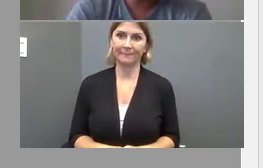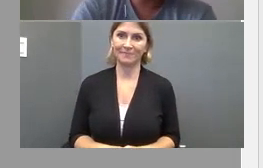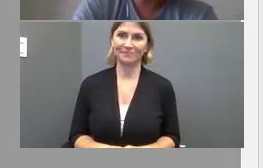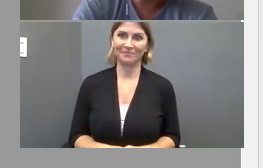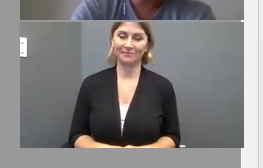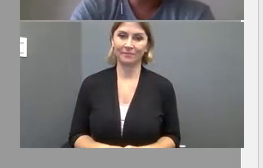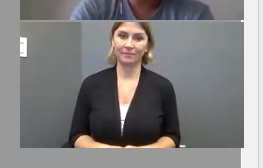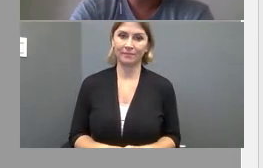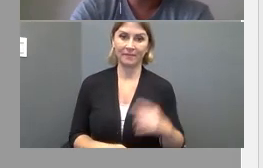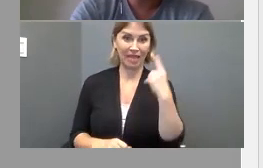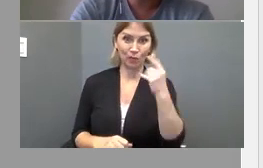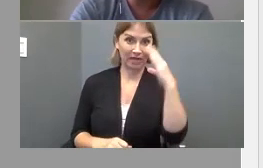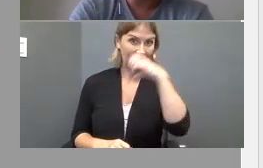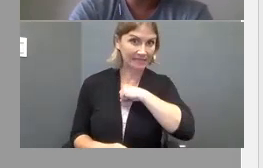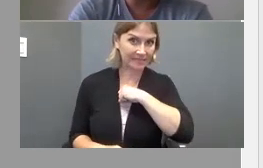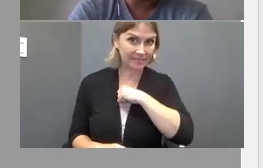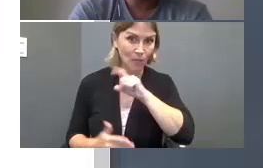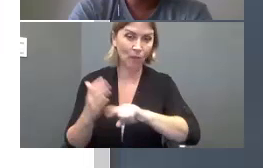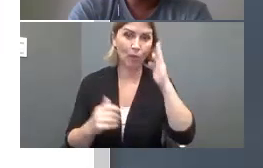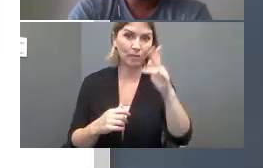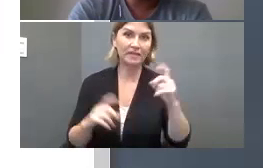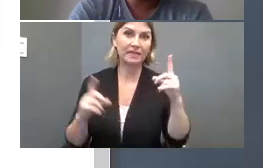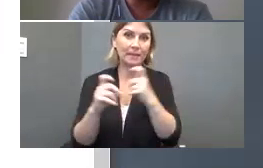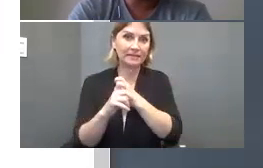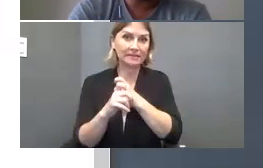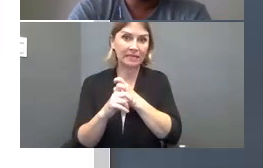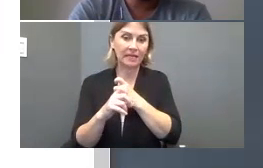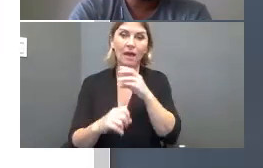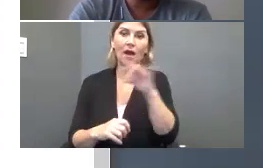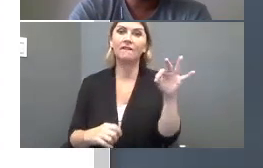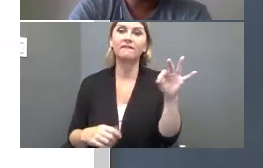Can anyone guess what is going to be the complexity of